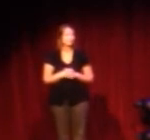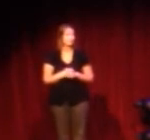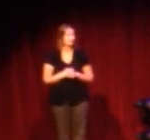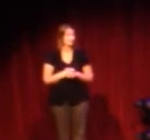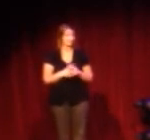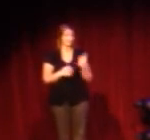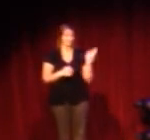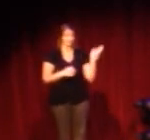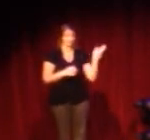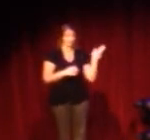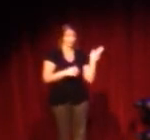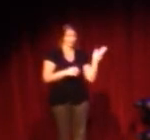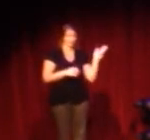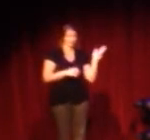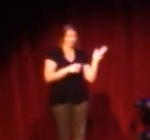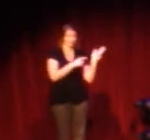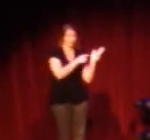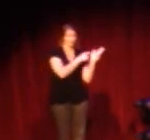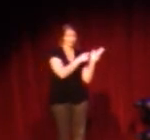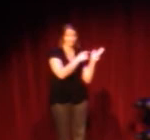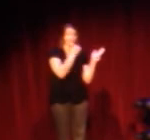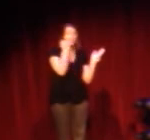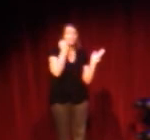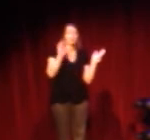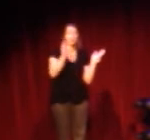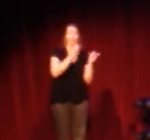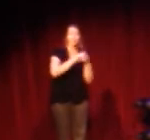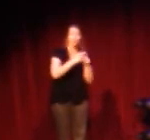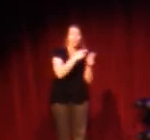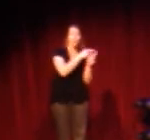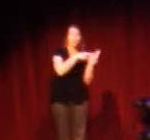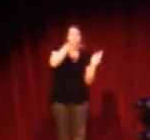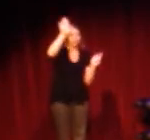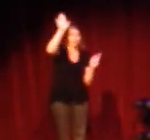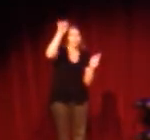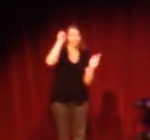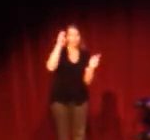good. Those three people, raise your hand if that's a friend or a loved one.